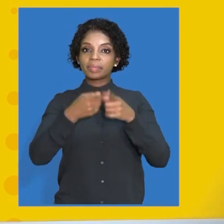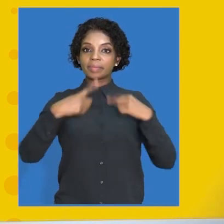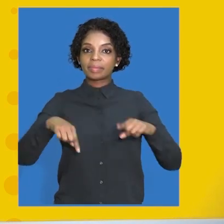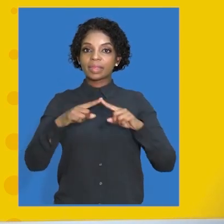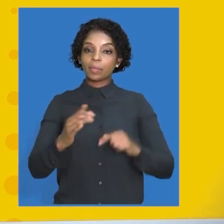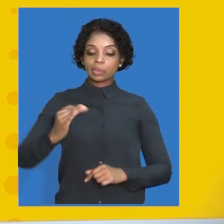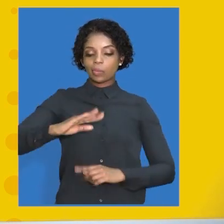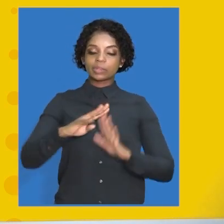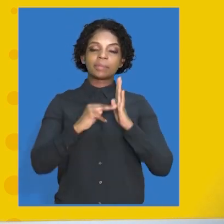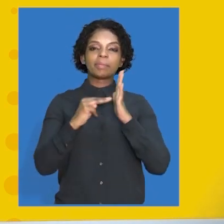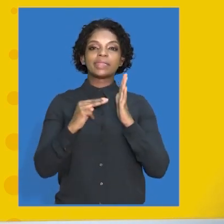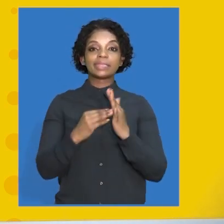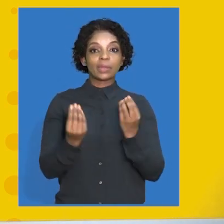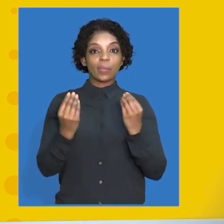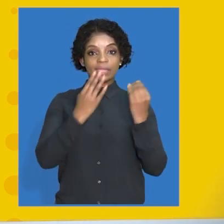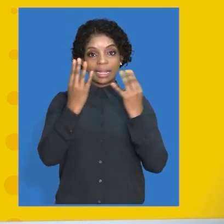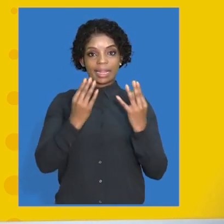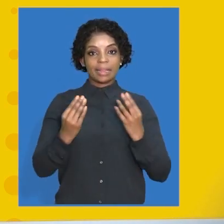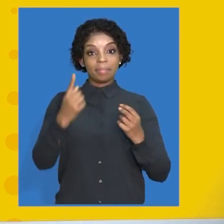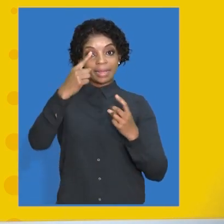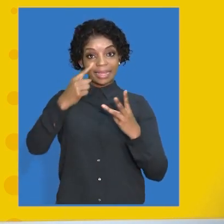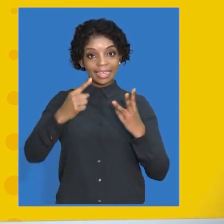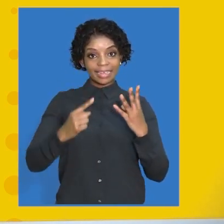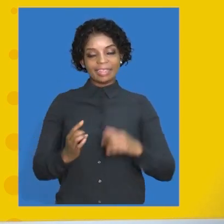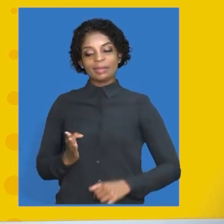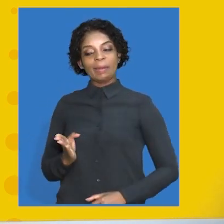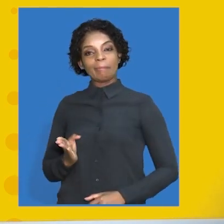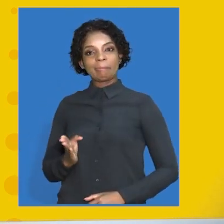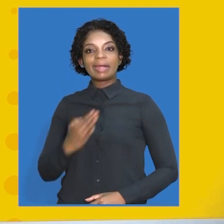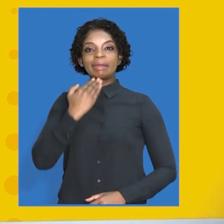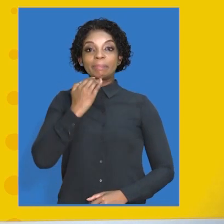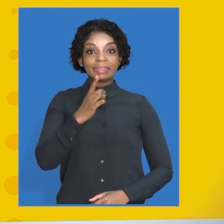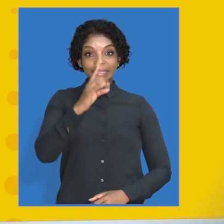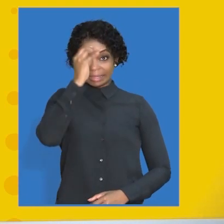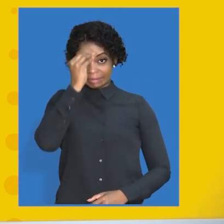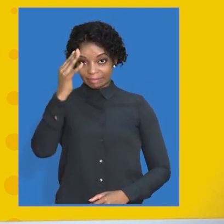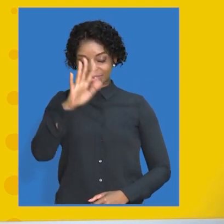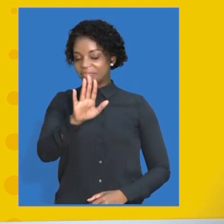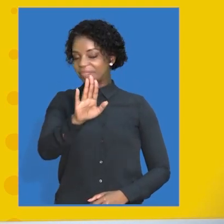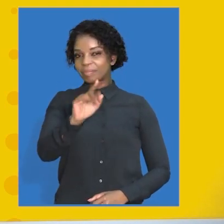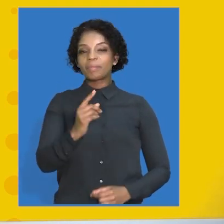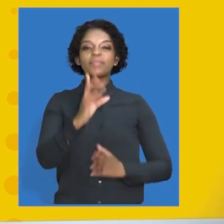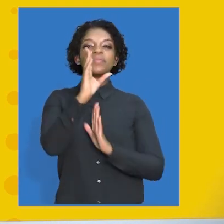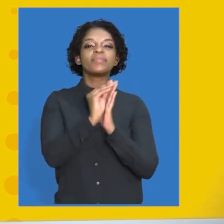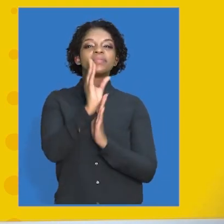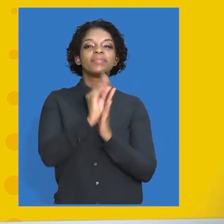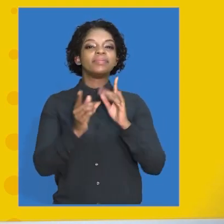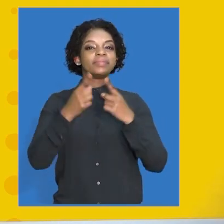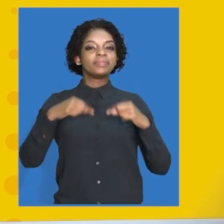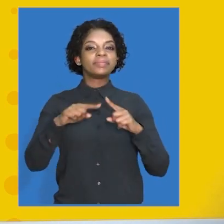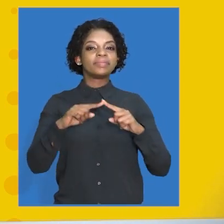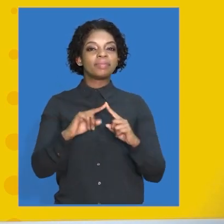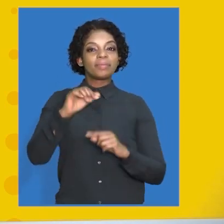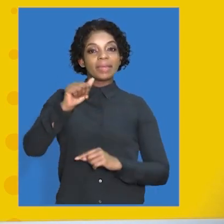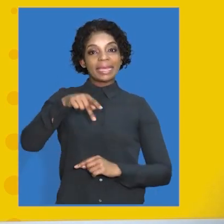as well as our WhatsApp line, and the details are on the screen. Please don't forget to download the To-Enable app to take part in today's